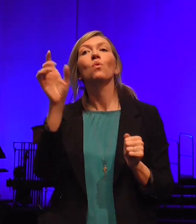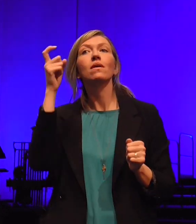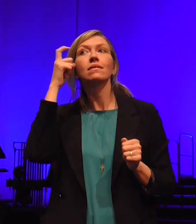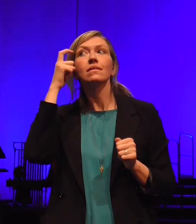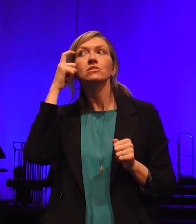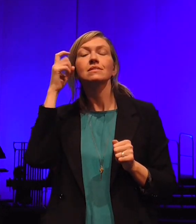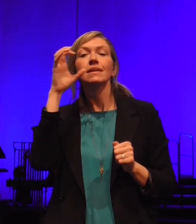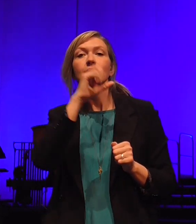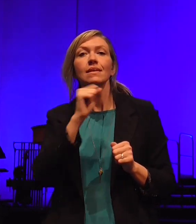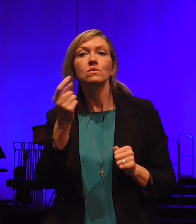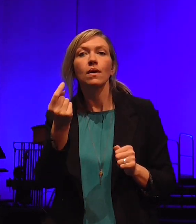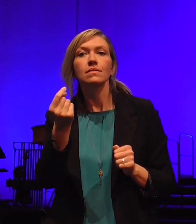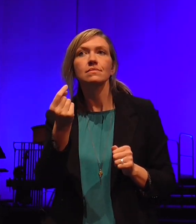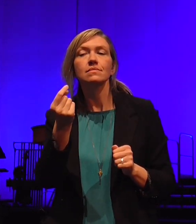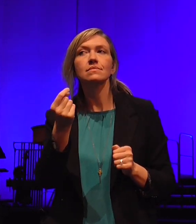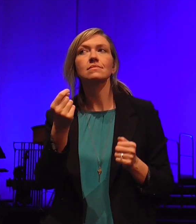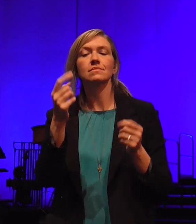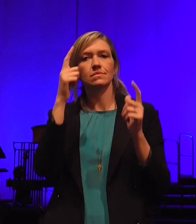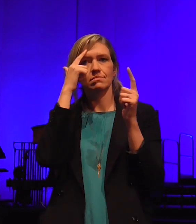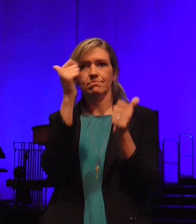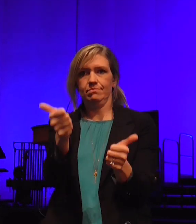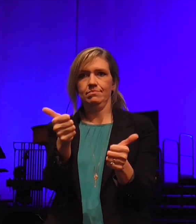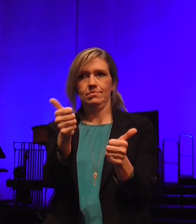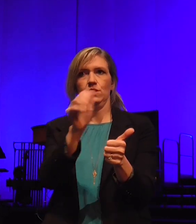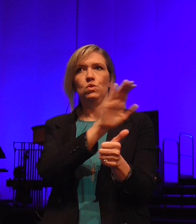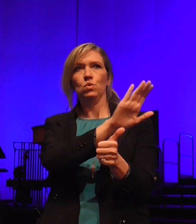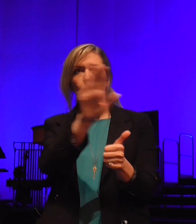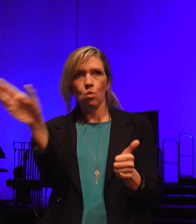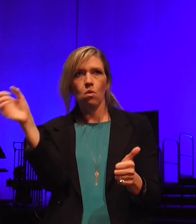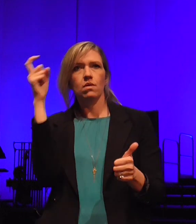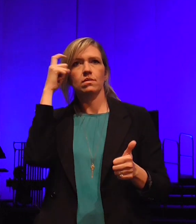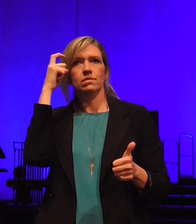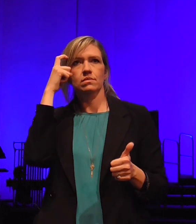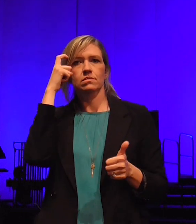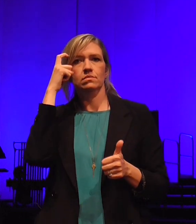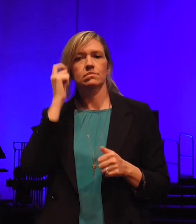consciousness, guess what? It's up to you. It's your own.